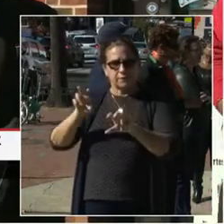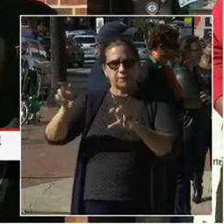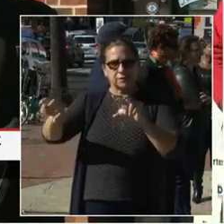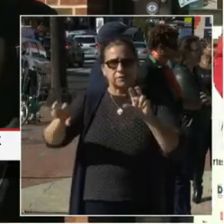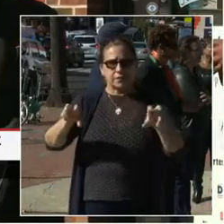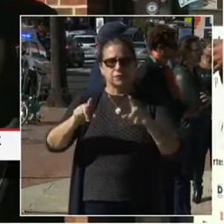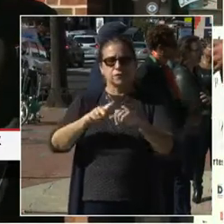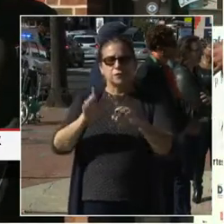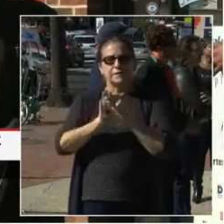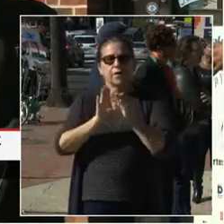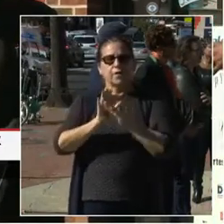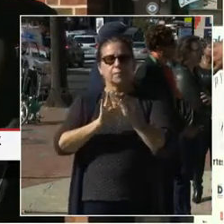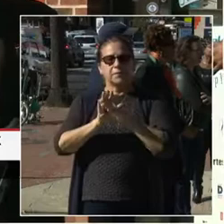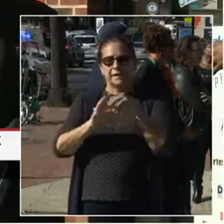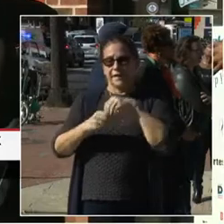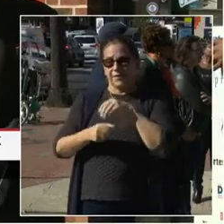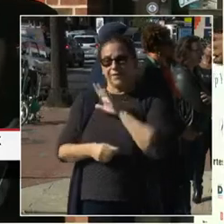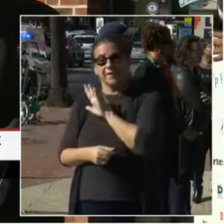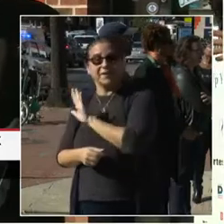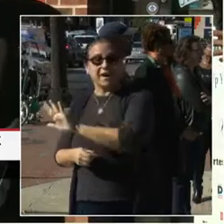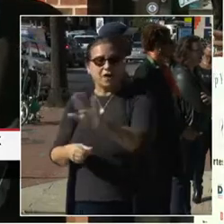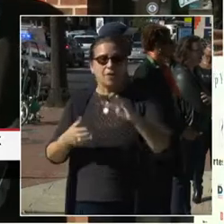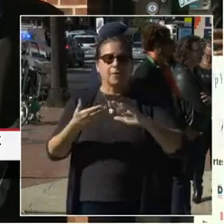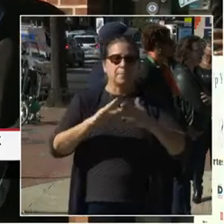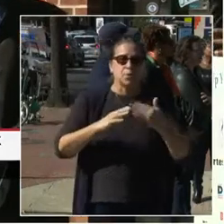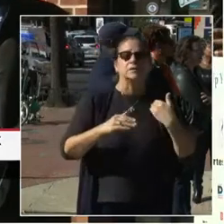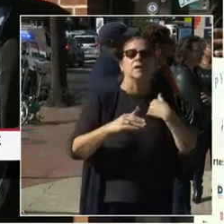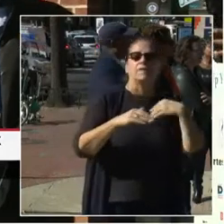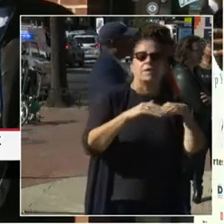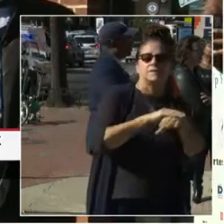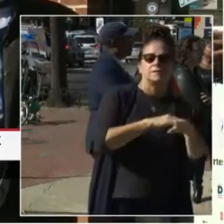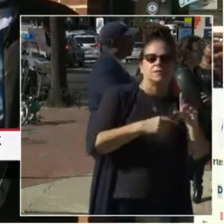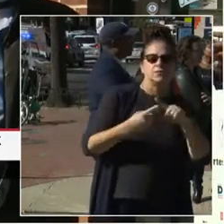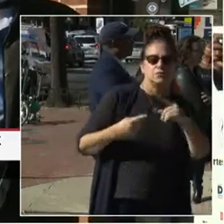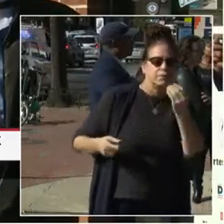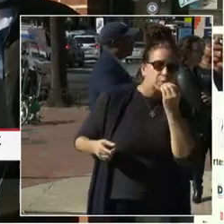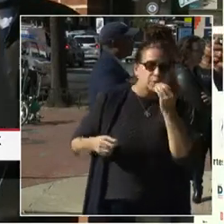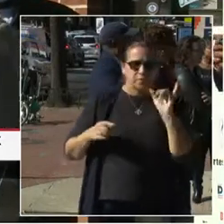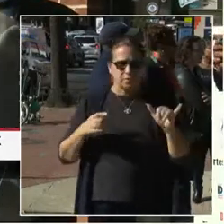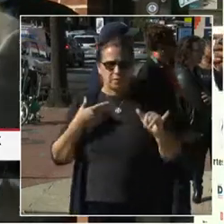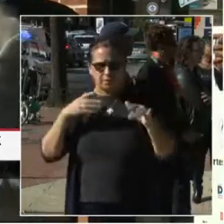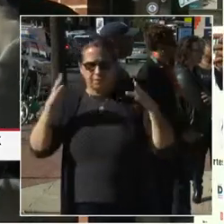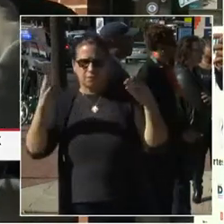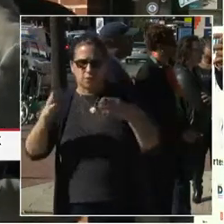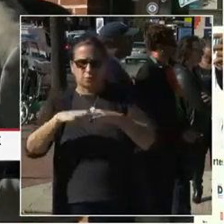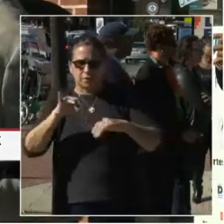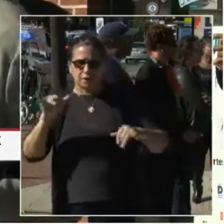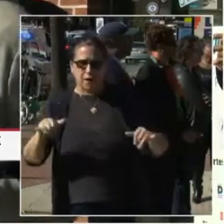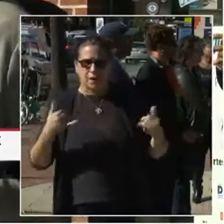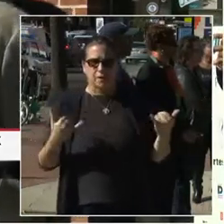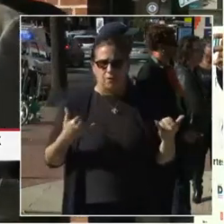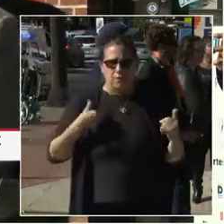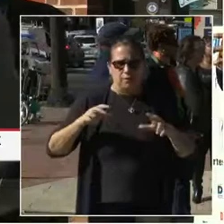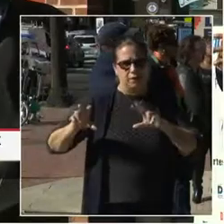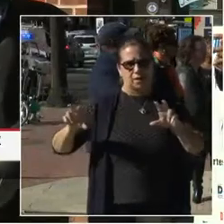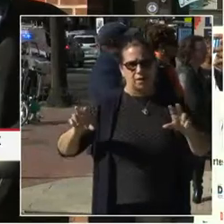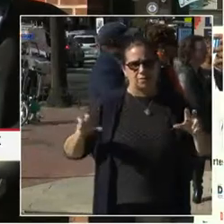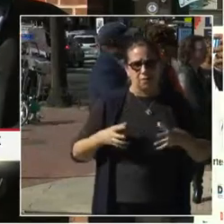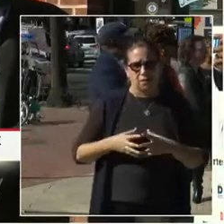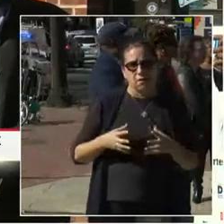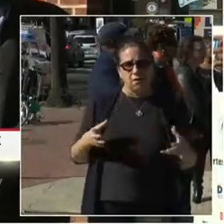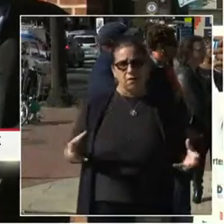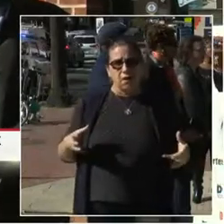how we ensure that we have great neighborhoods, that we have employment opportunities, that we have budding entrepreneurs and